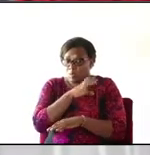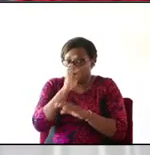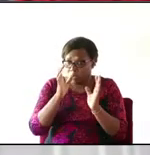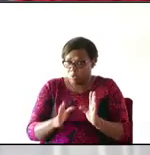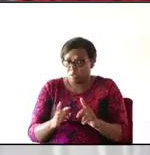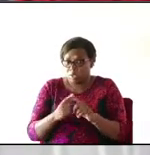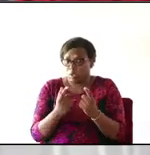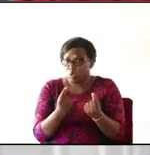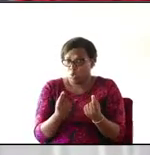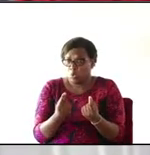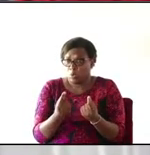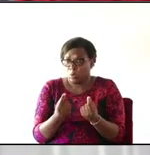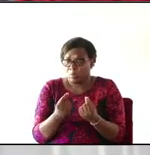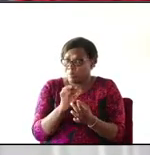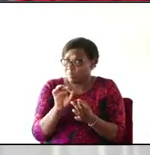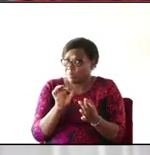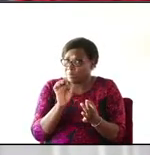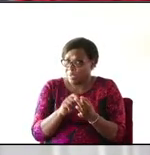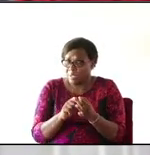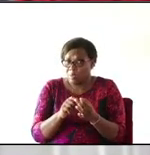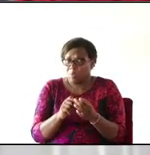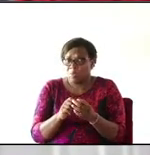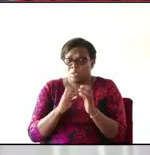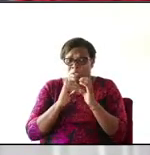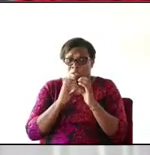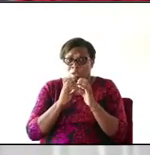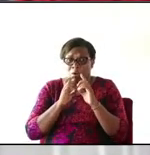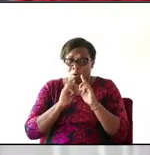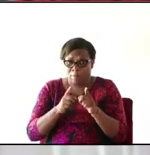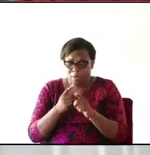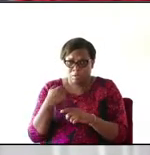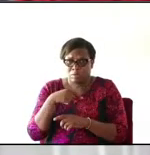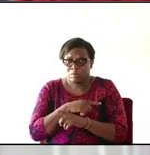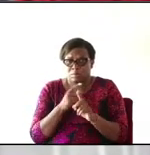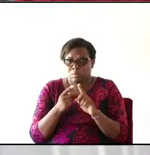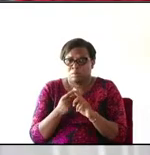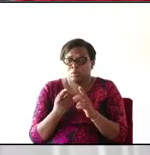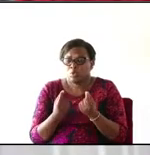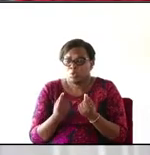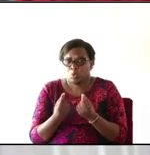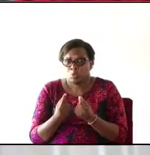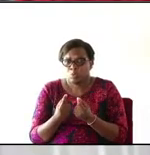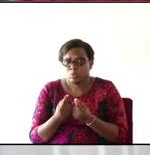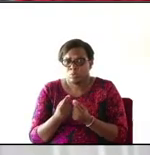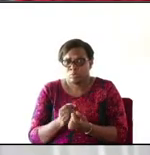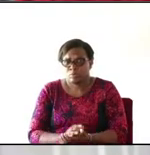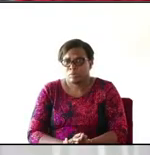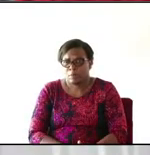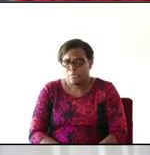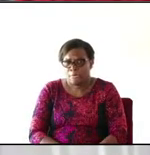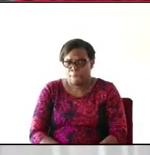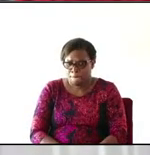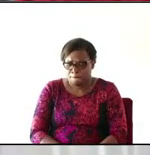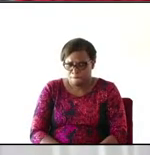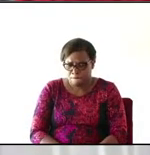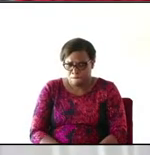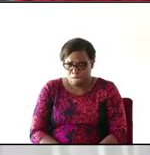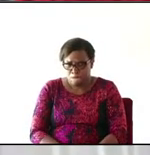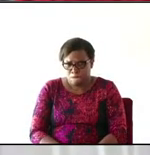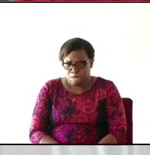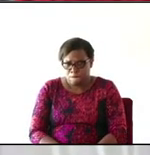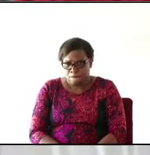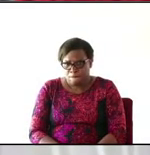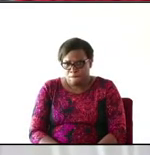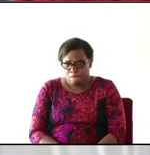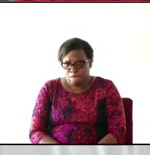is exactly what he commands us to do. When you look at the disciples clearly, they would have to